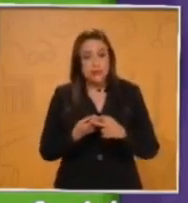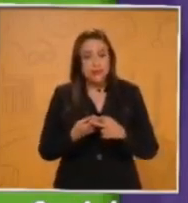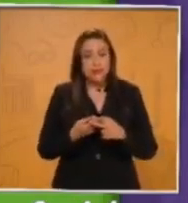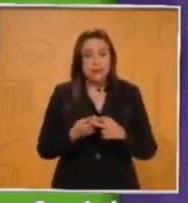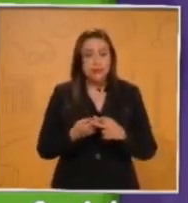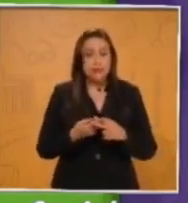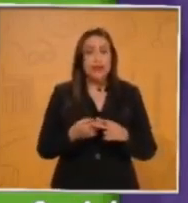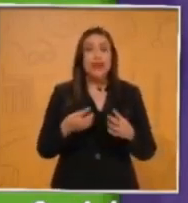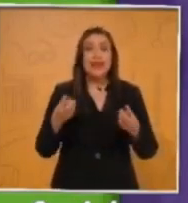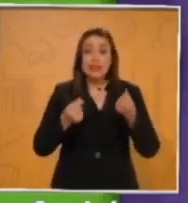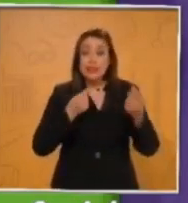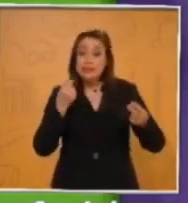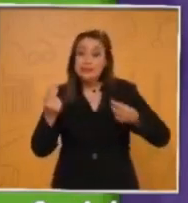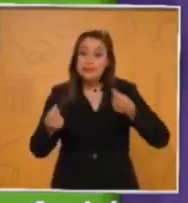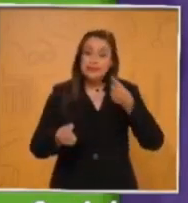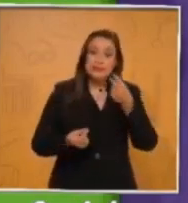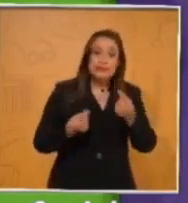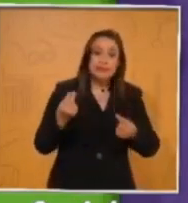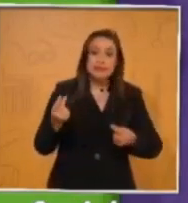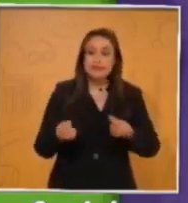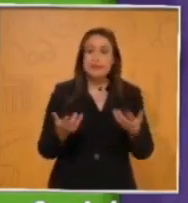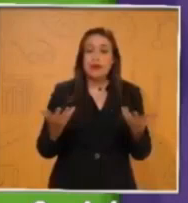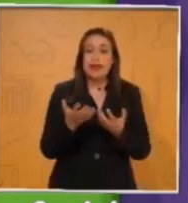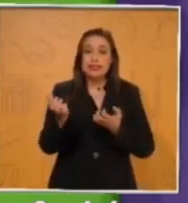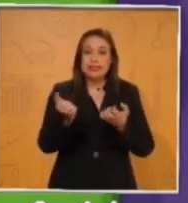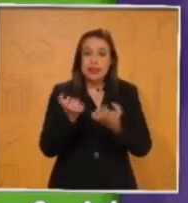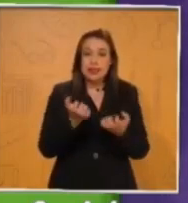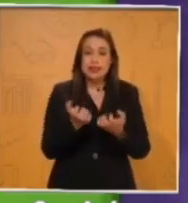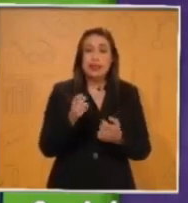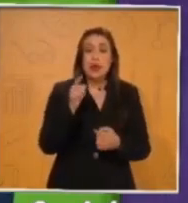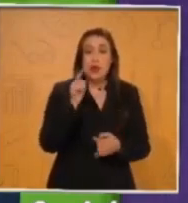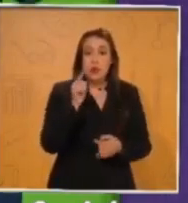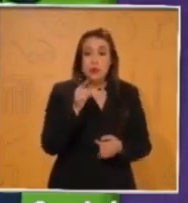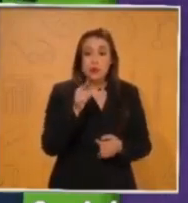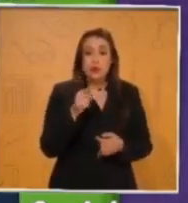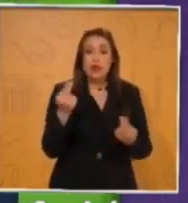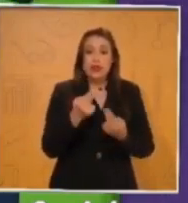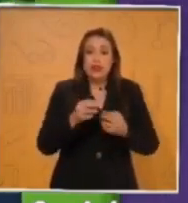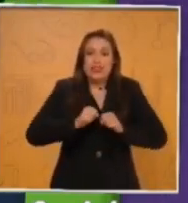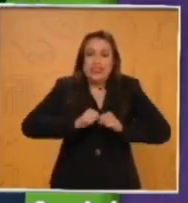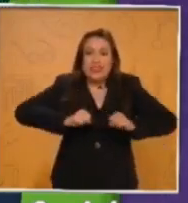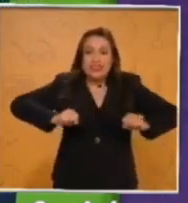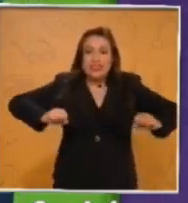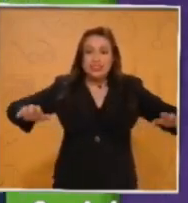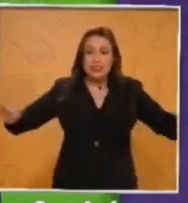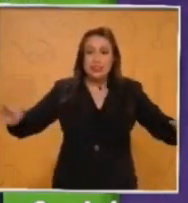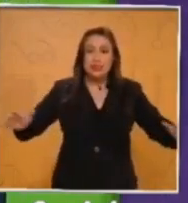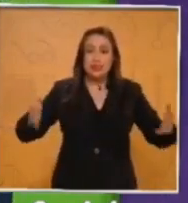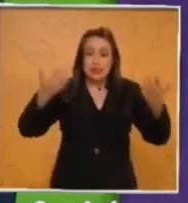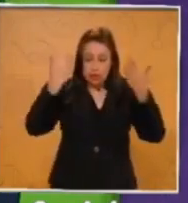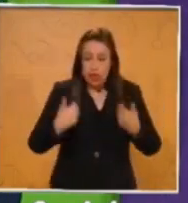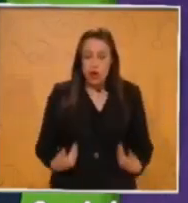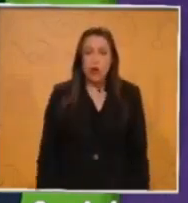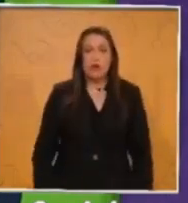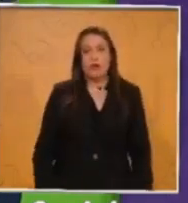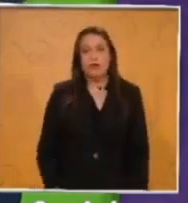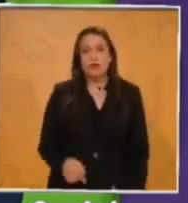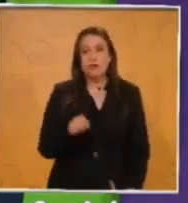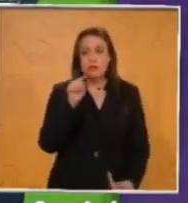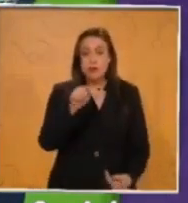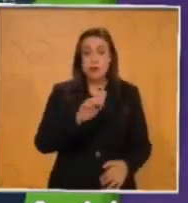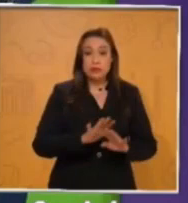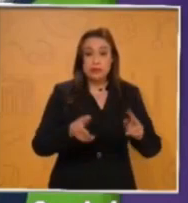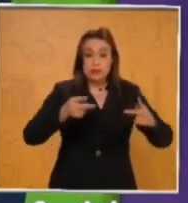warm-up activity, warm-up exercise, where you stretch your body, when you prepare